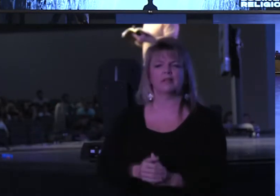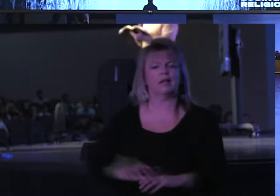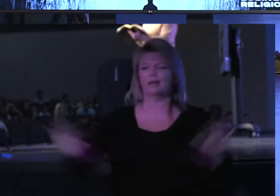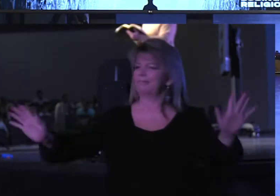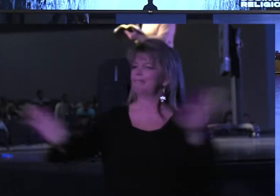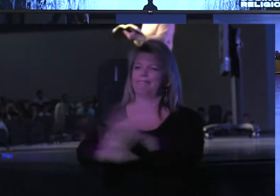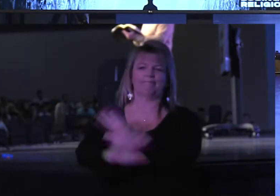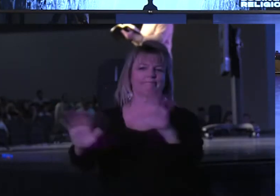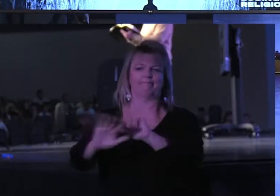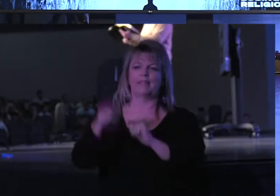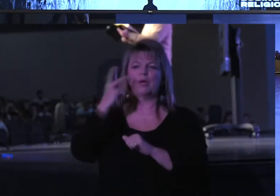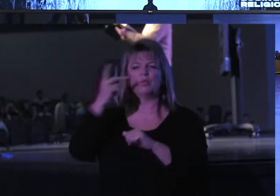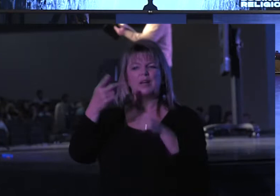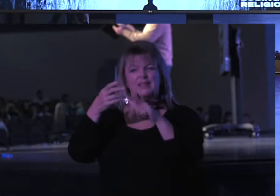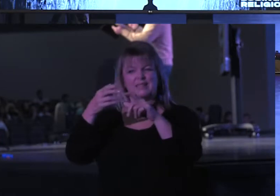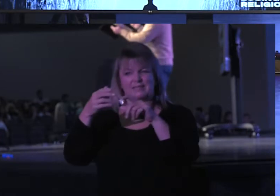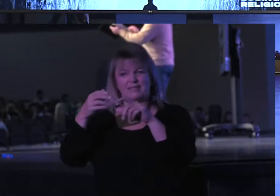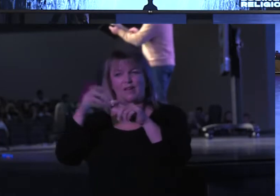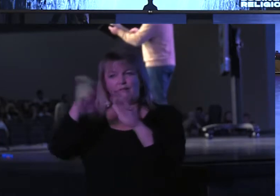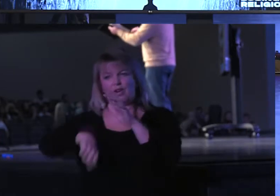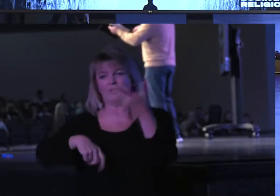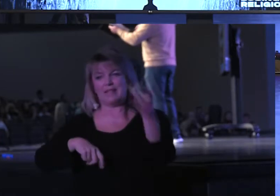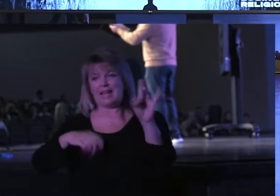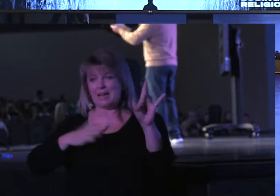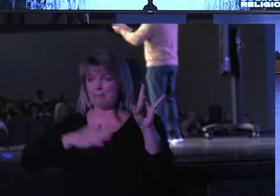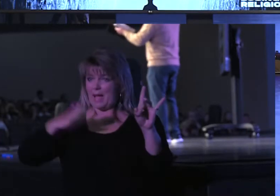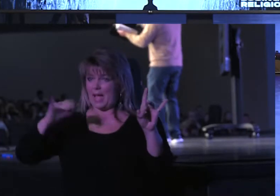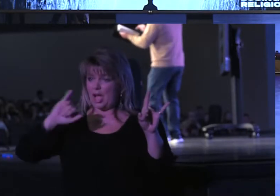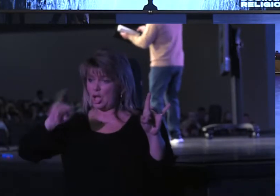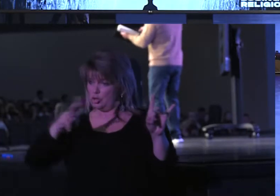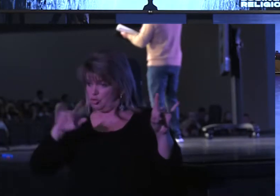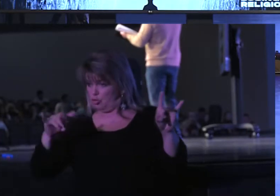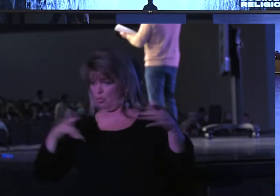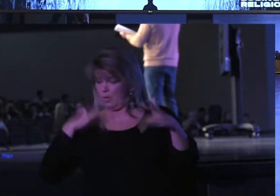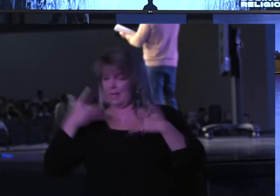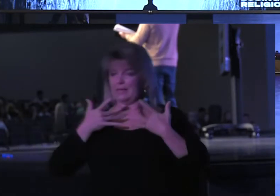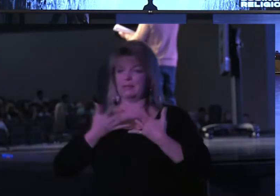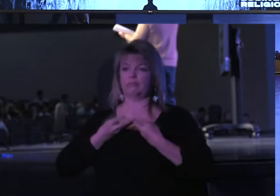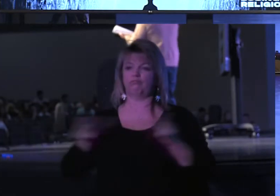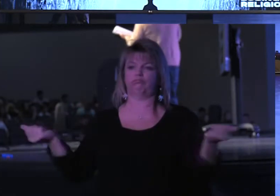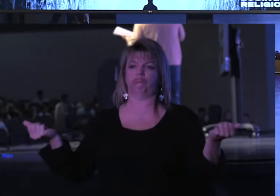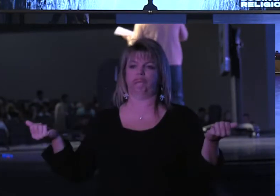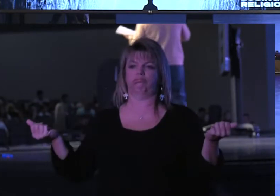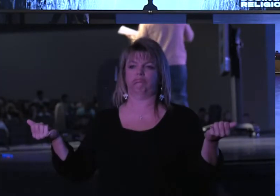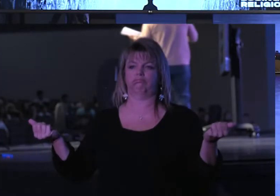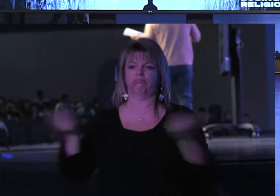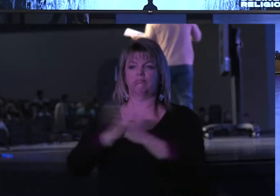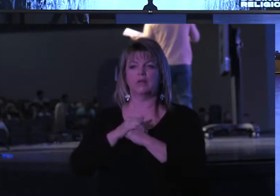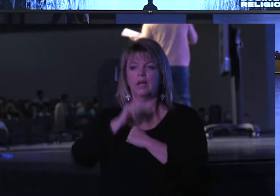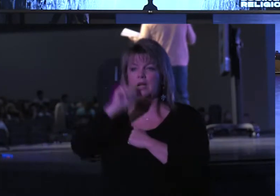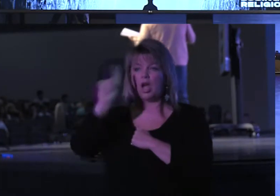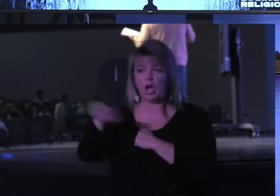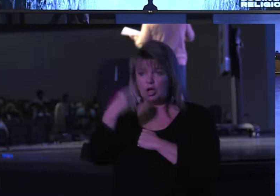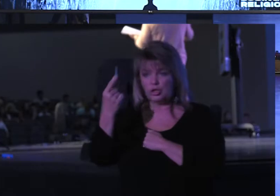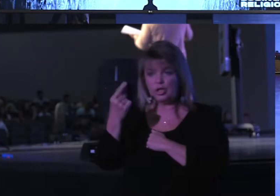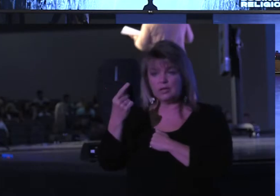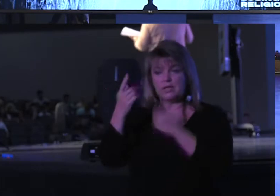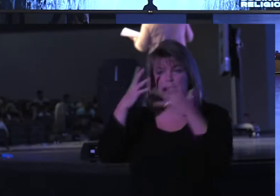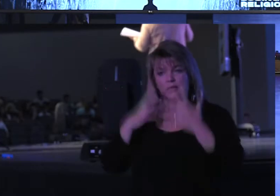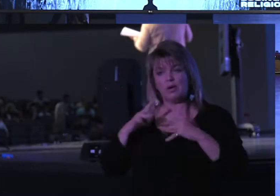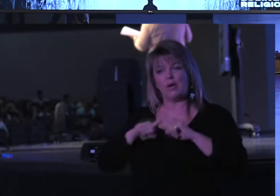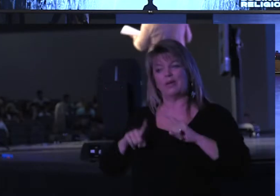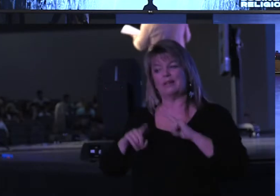No. We see the language in verse 18. My joy is gone. So it's not just the presence of sorrow, it's